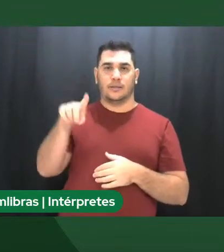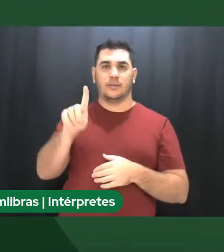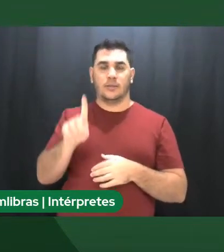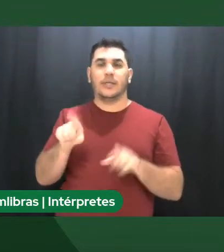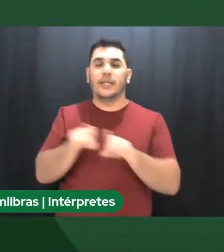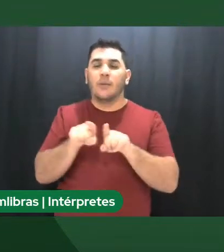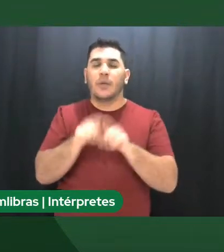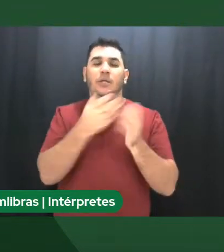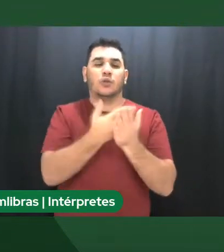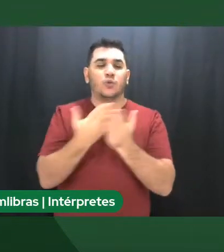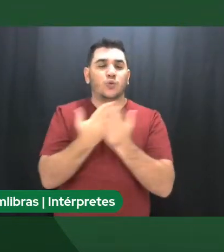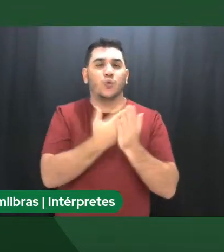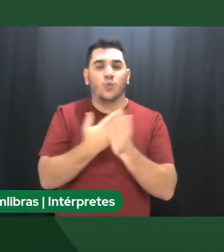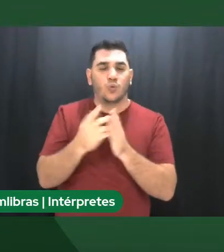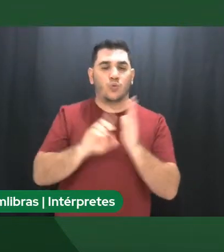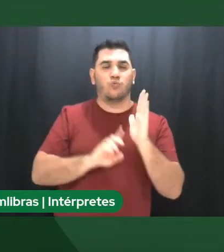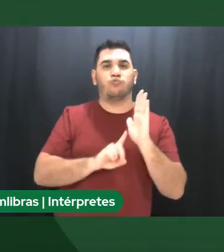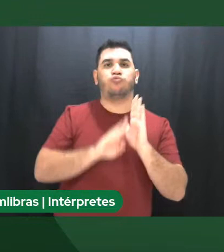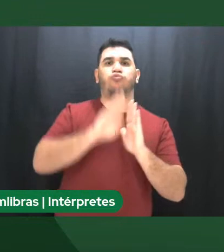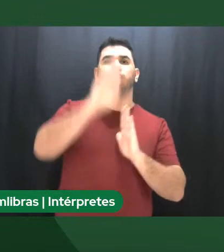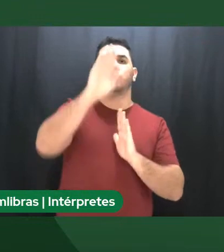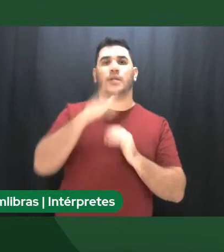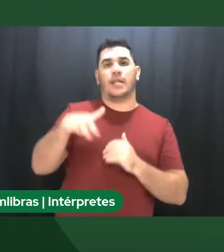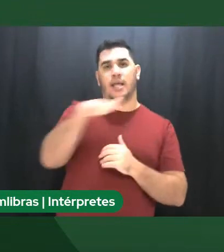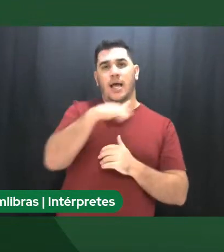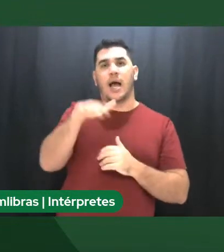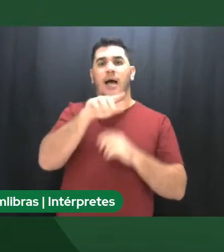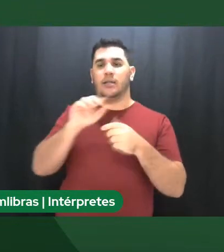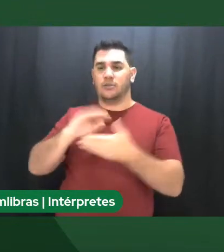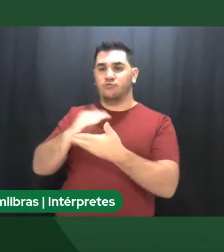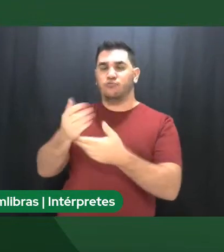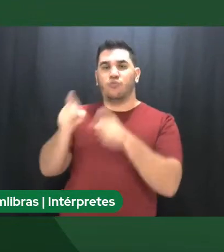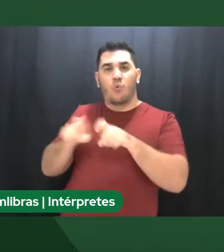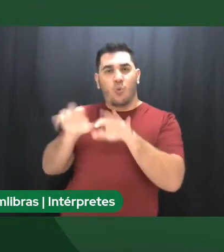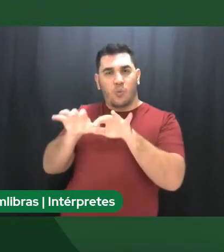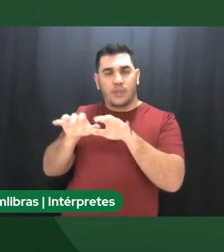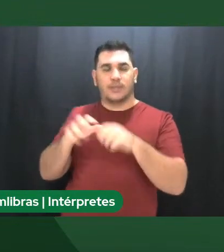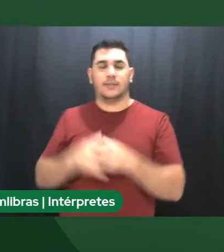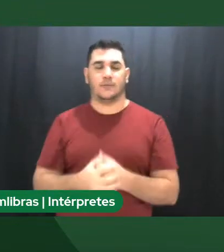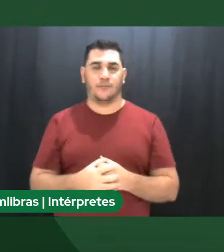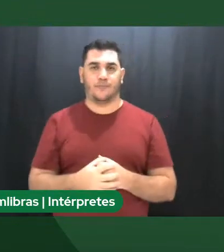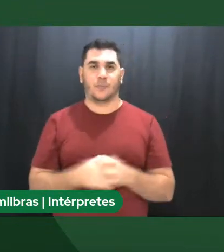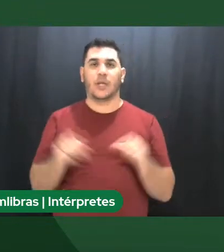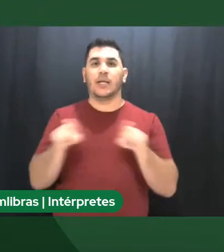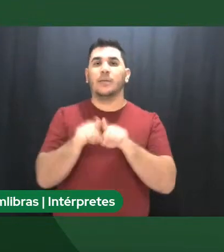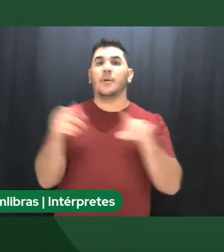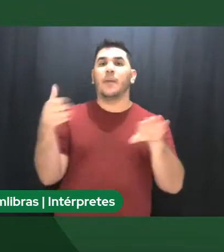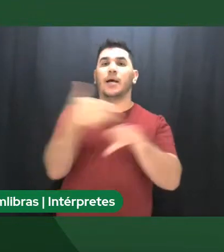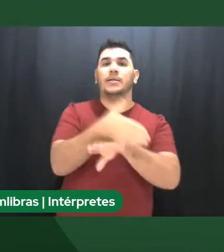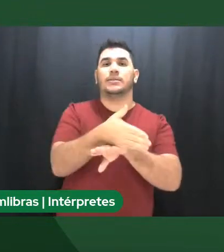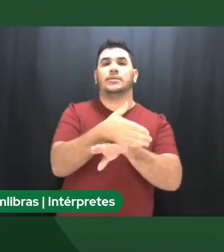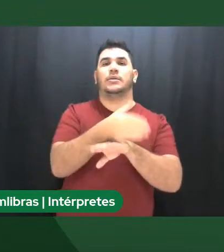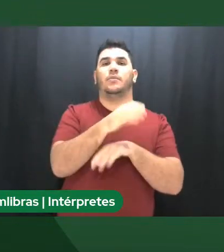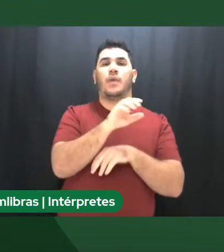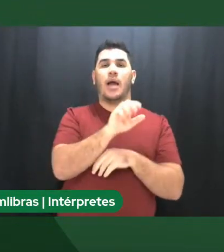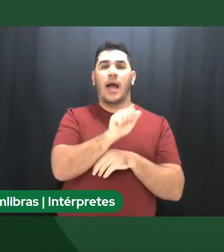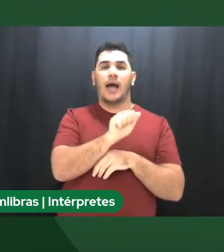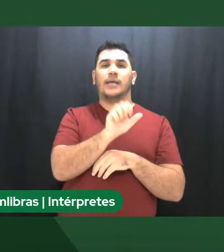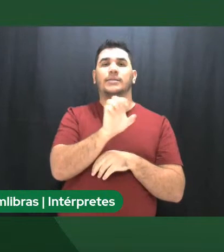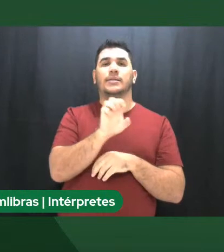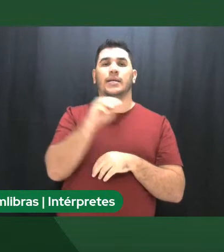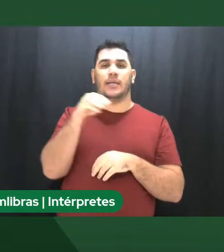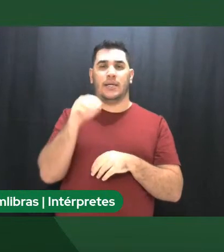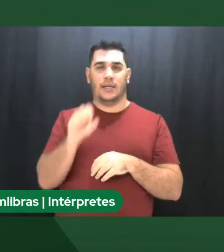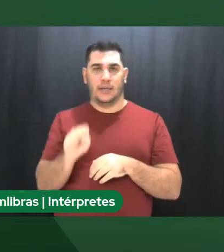of Maryland. He received the ACM Hcai Lifetime Achievement Award in